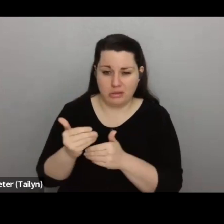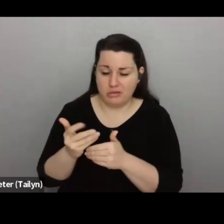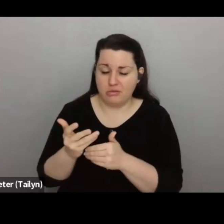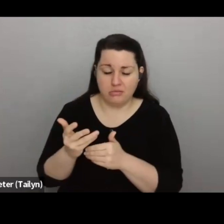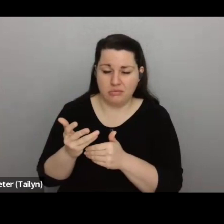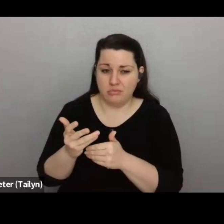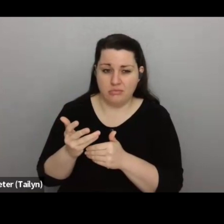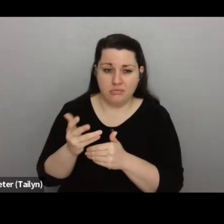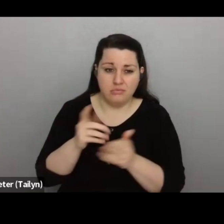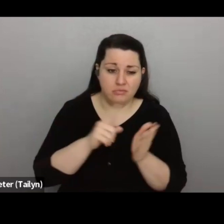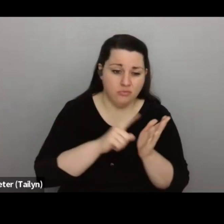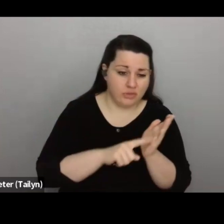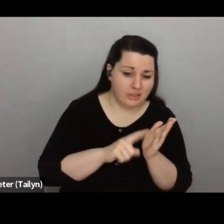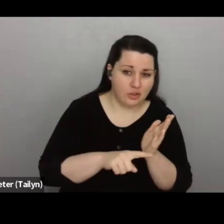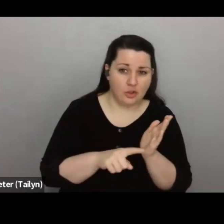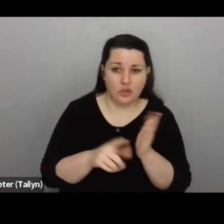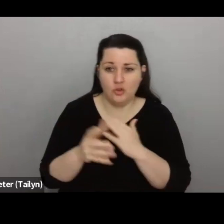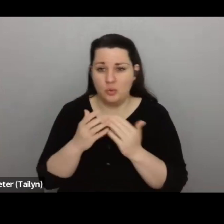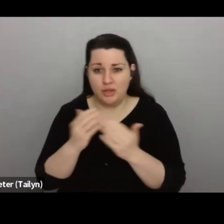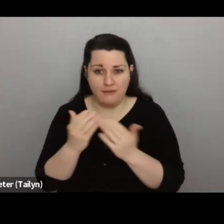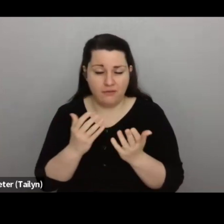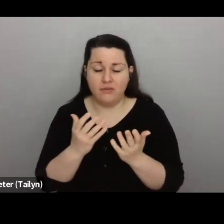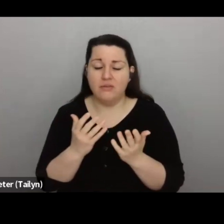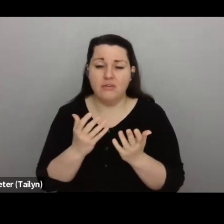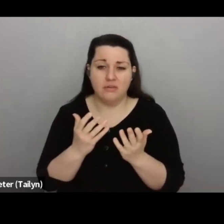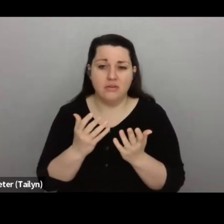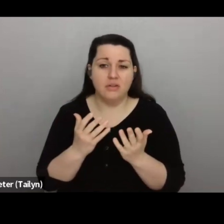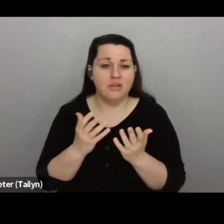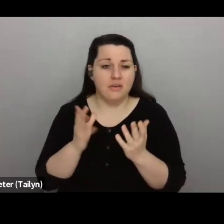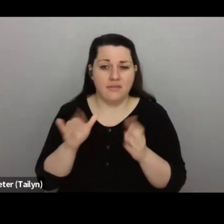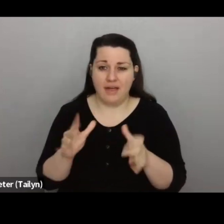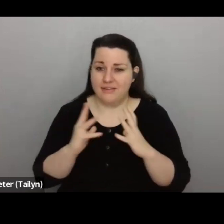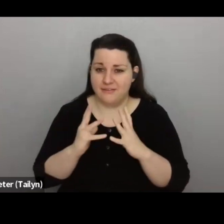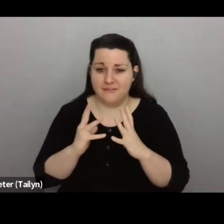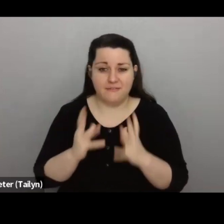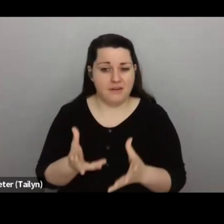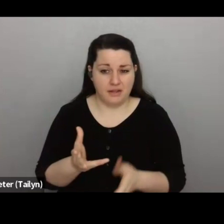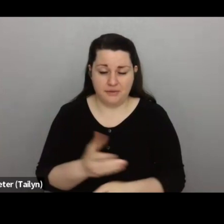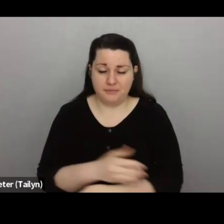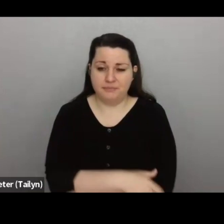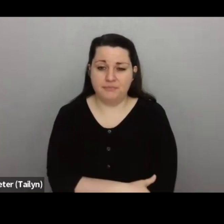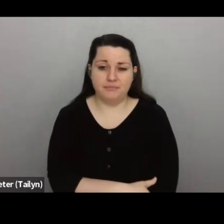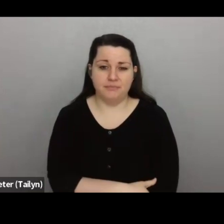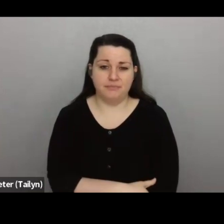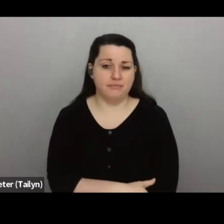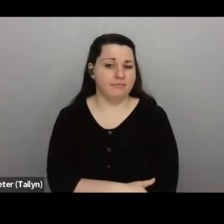it's research related or what, it is completely fine.